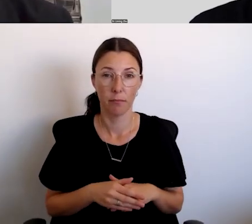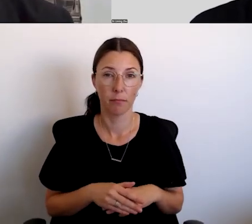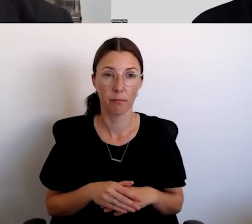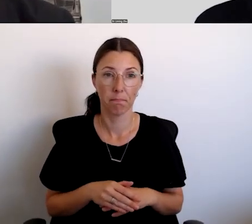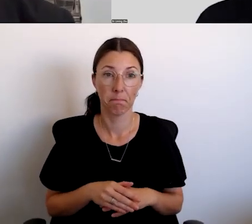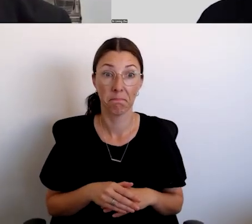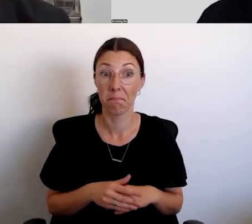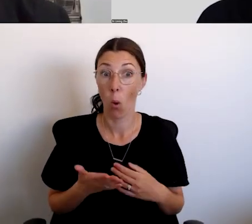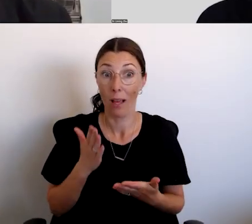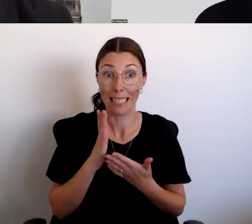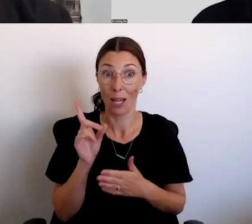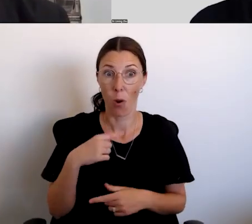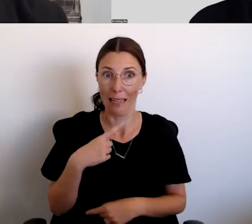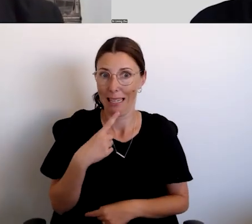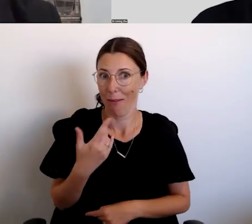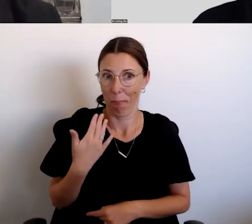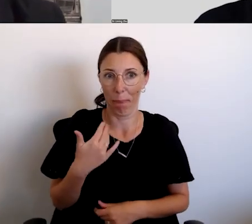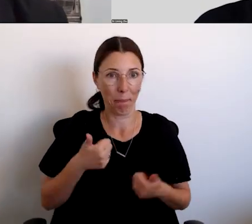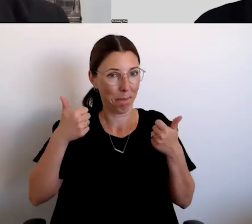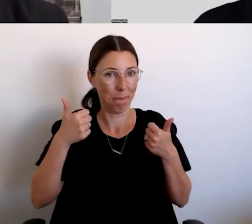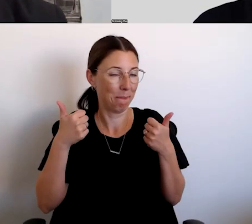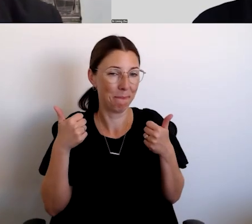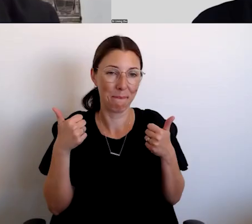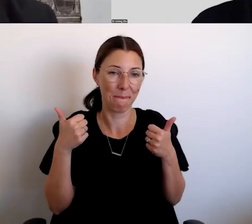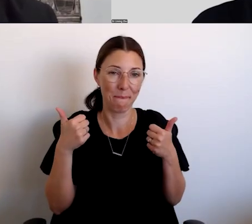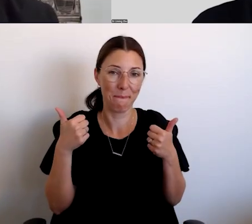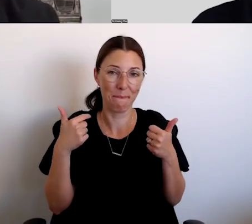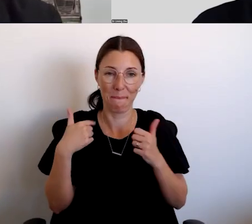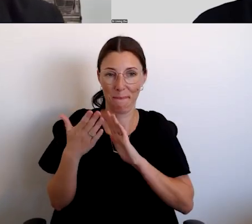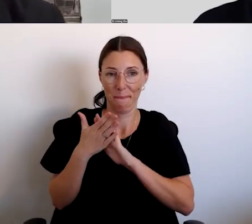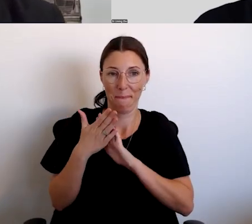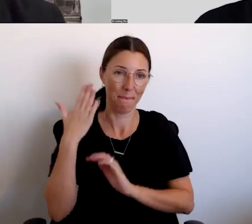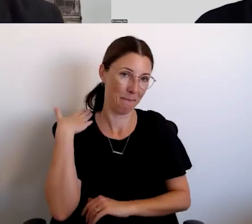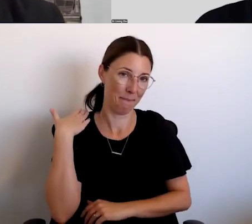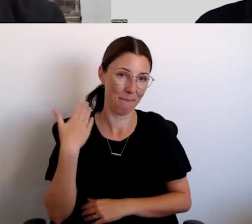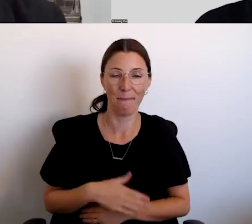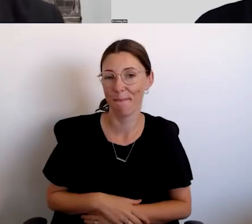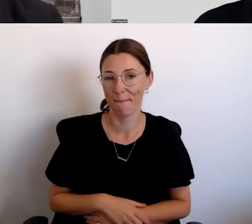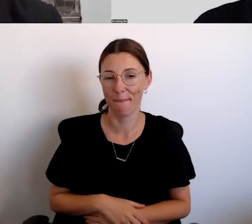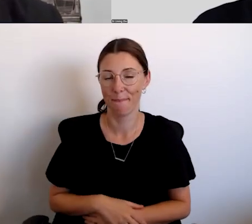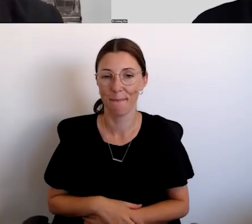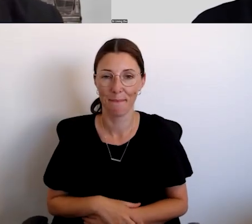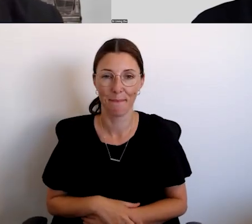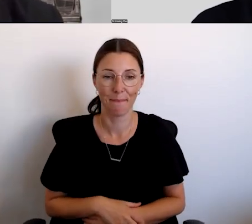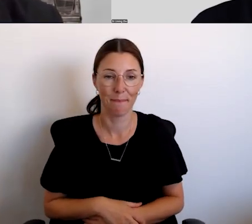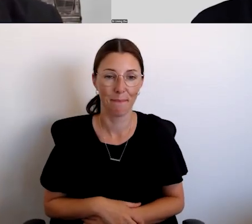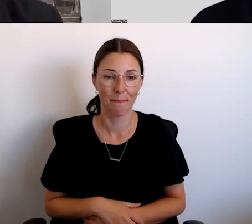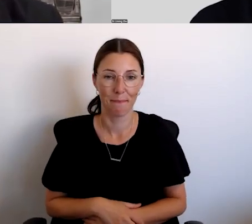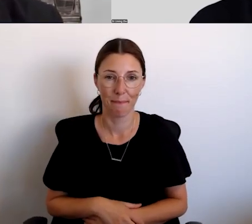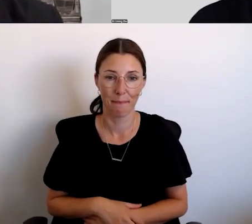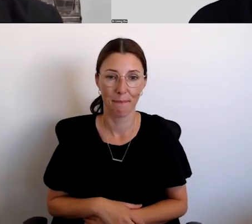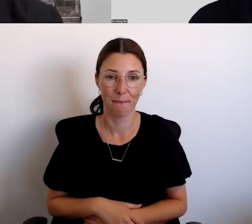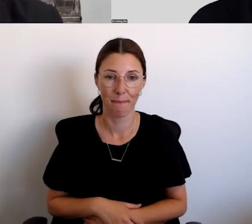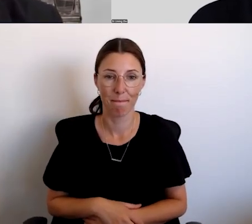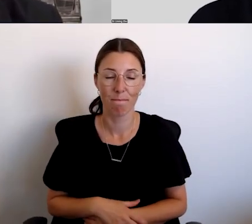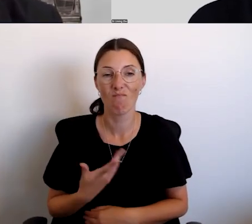exactly that. Okay, good. Yes, thank you. Oh, good. I did my job. Thanks, Zoe. It was just a reminder, yes, to please